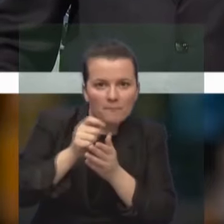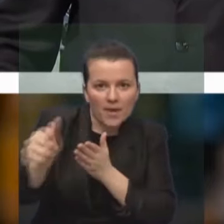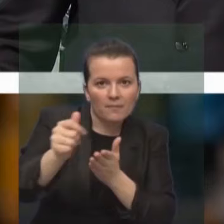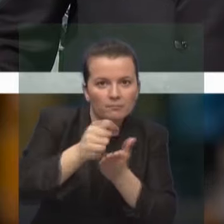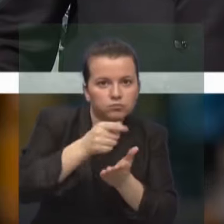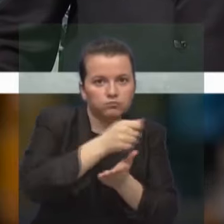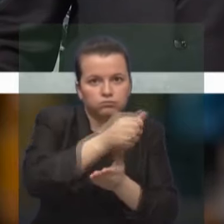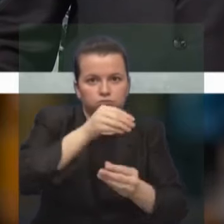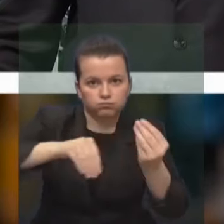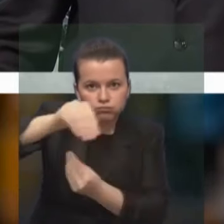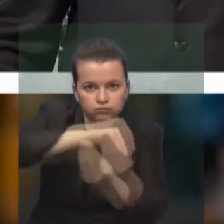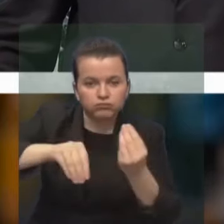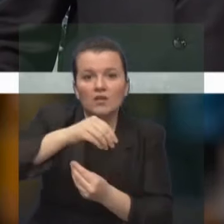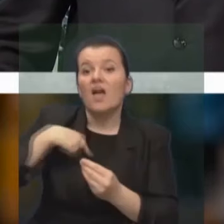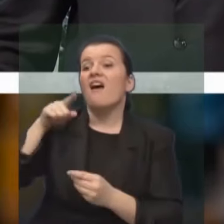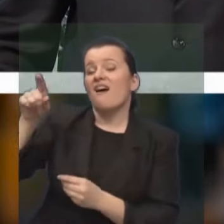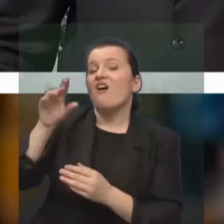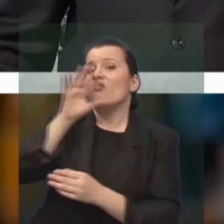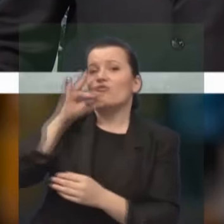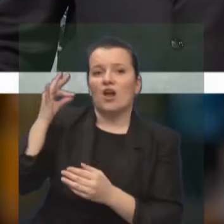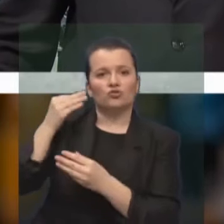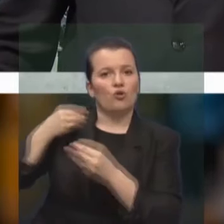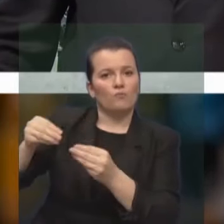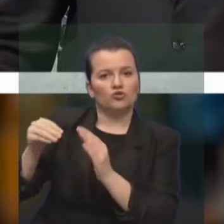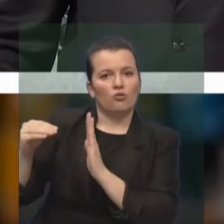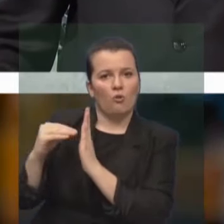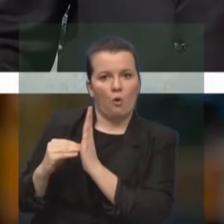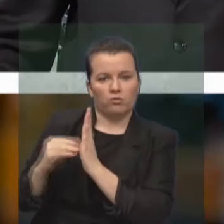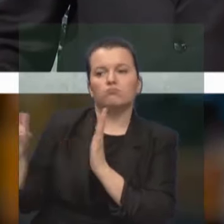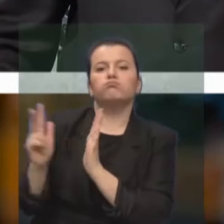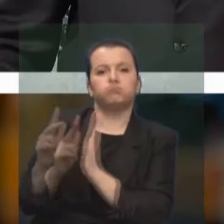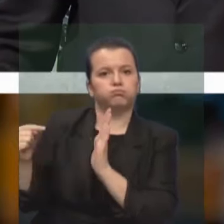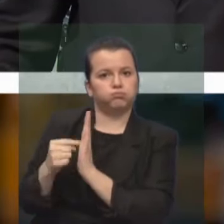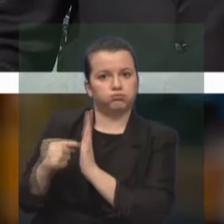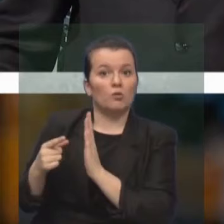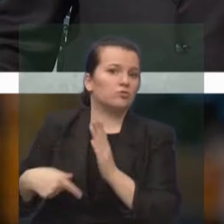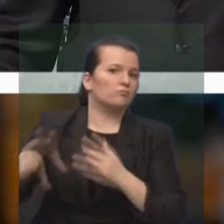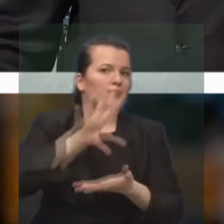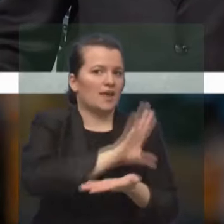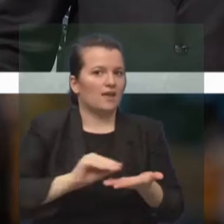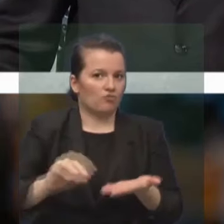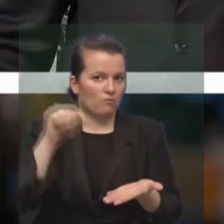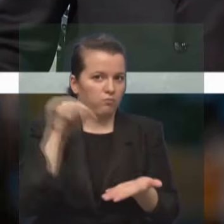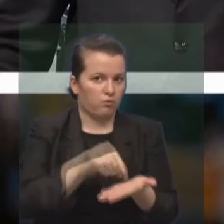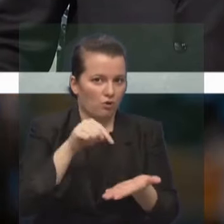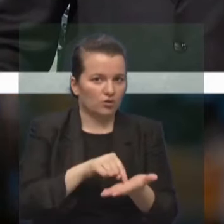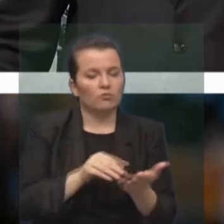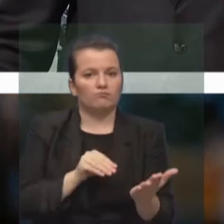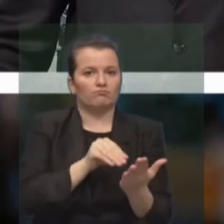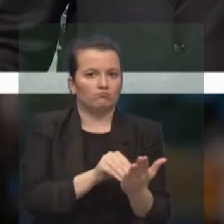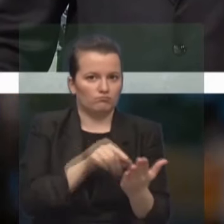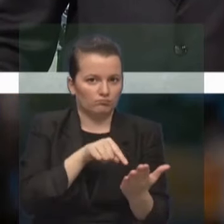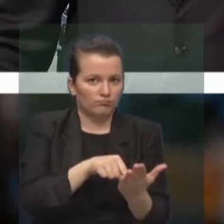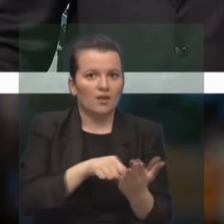for by the Commercial Code. Our report does not contain any particular remarks or observations